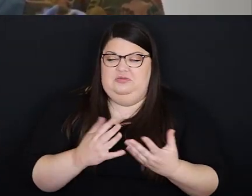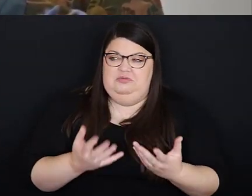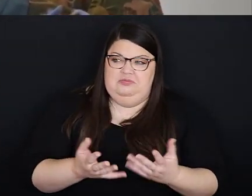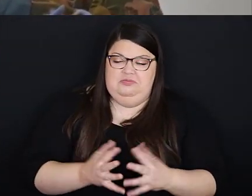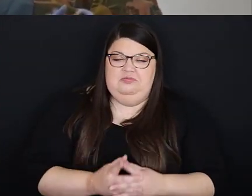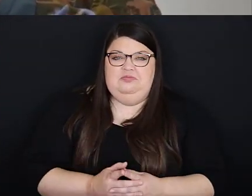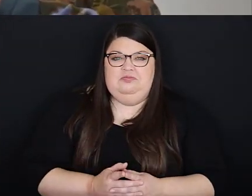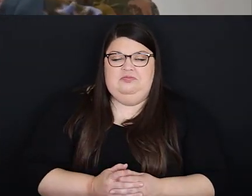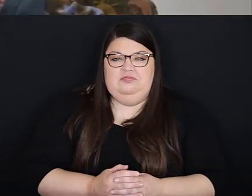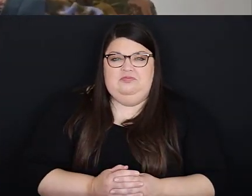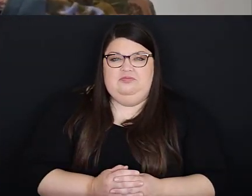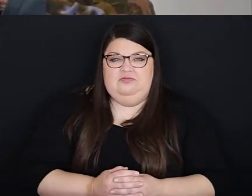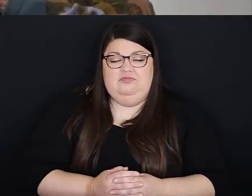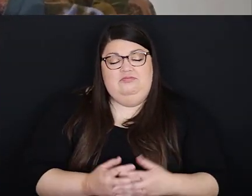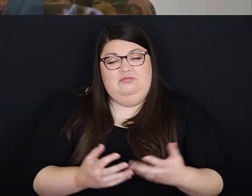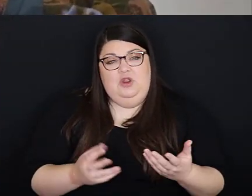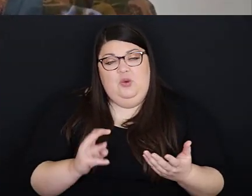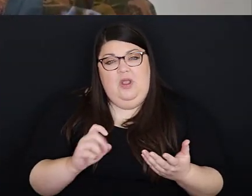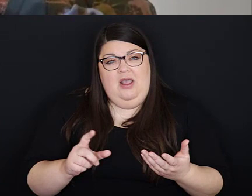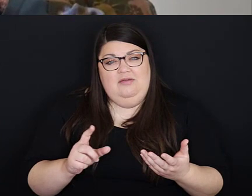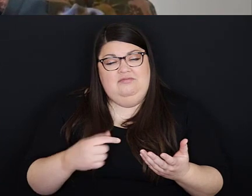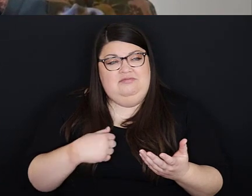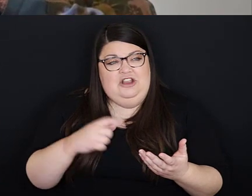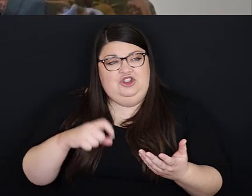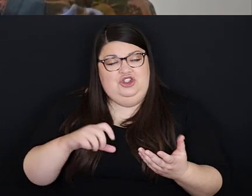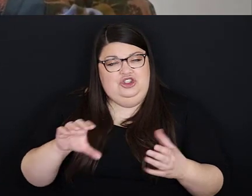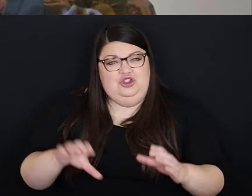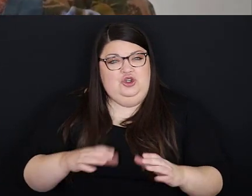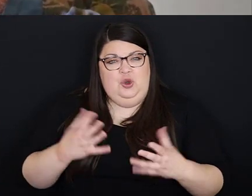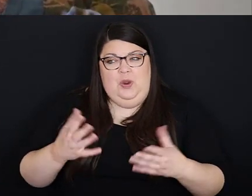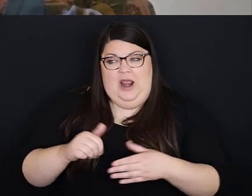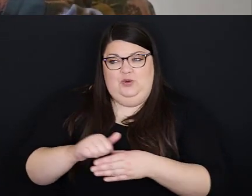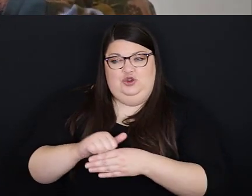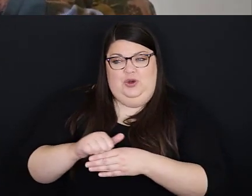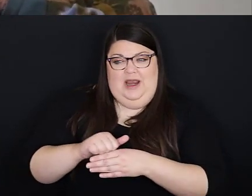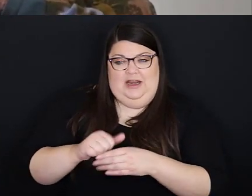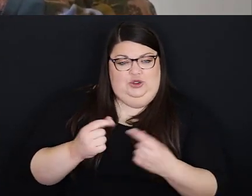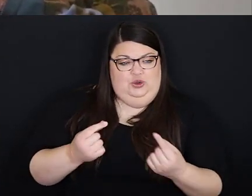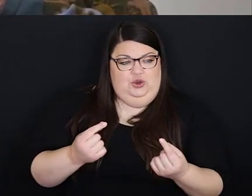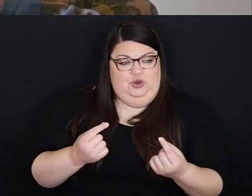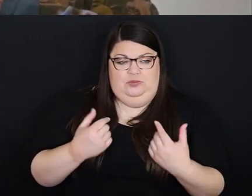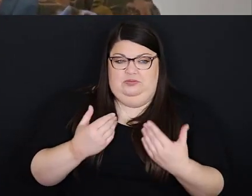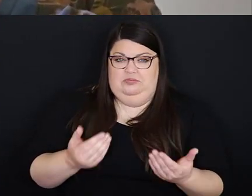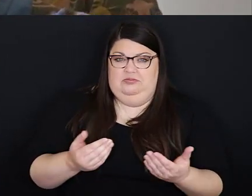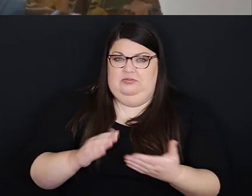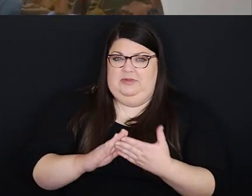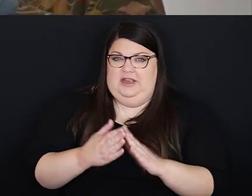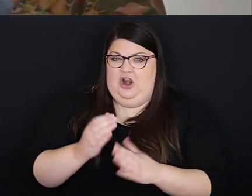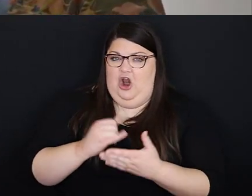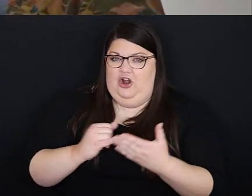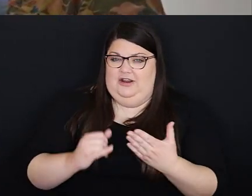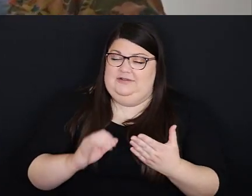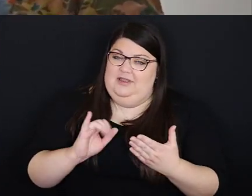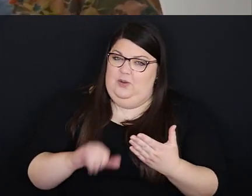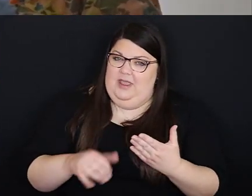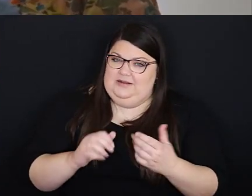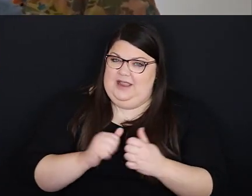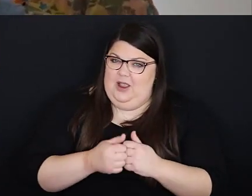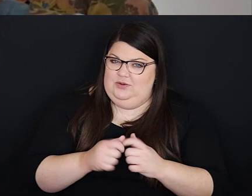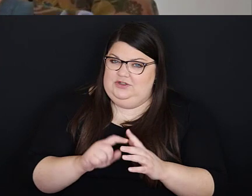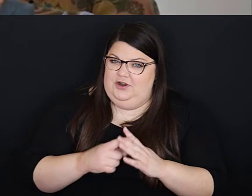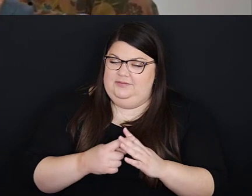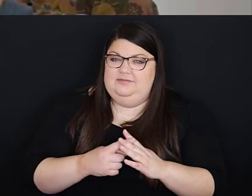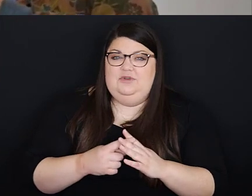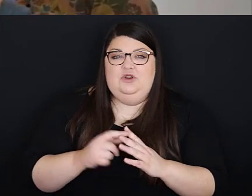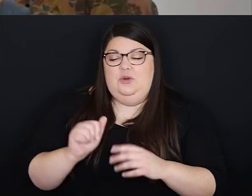forth. And, well, I should just do what I was trained to do, which be as an artist. That's how it came up. So